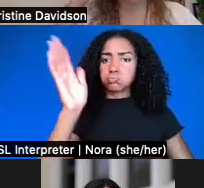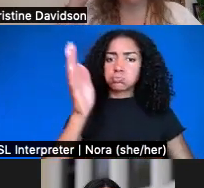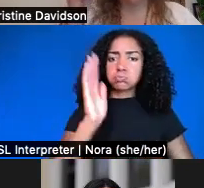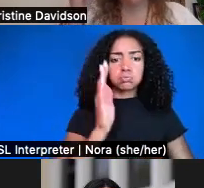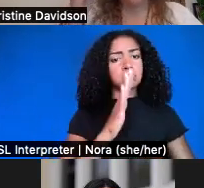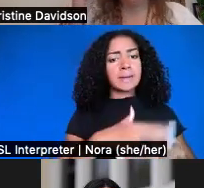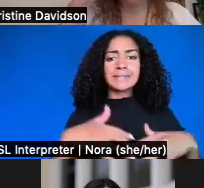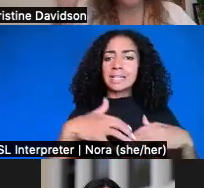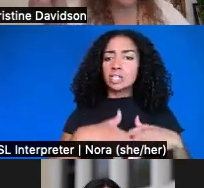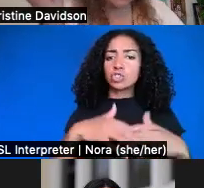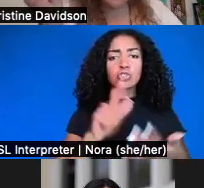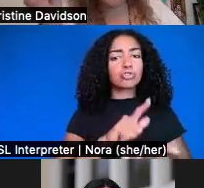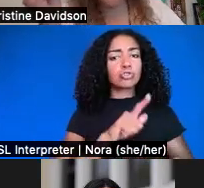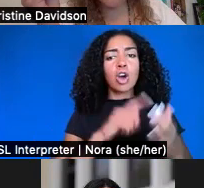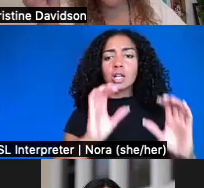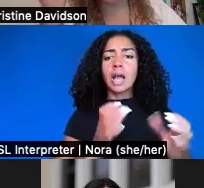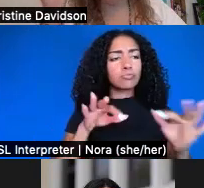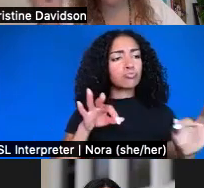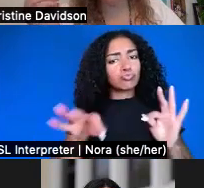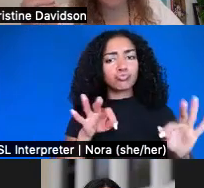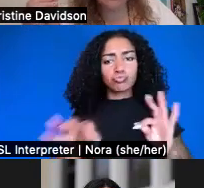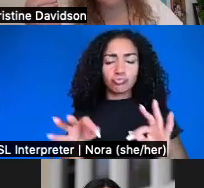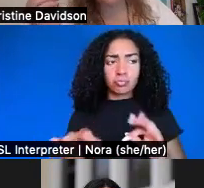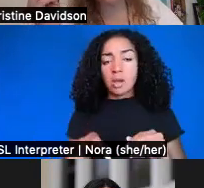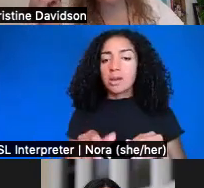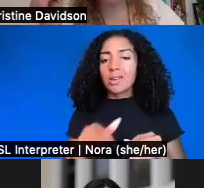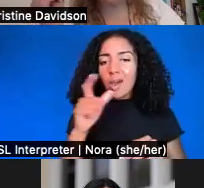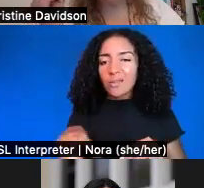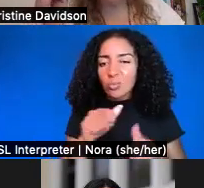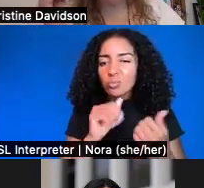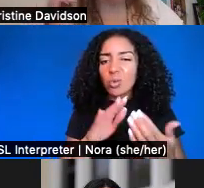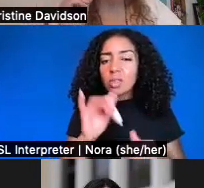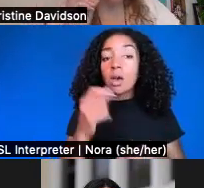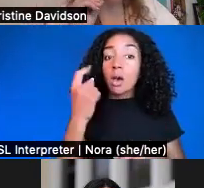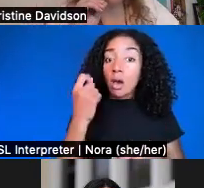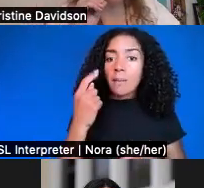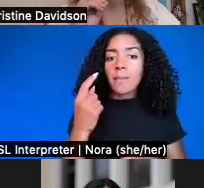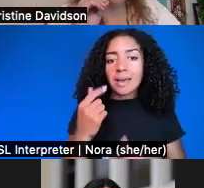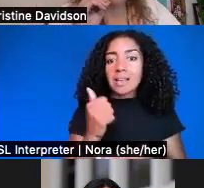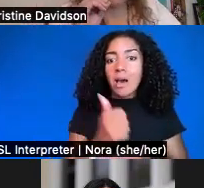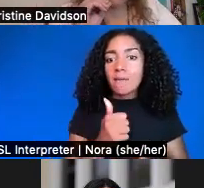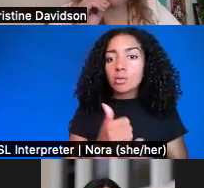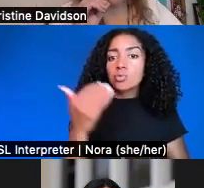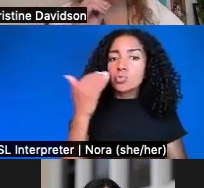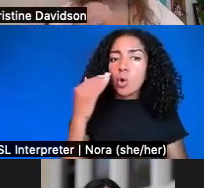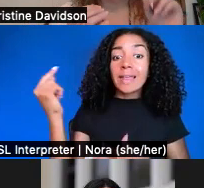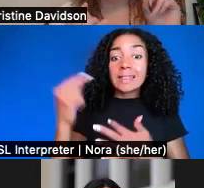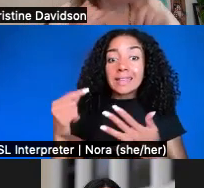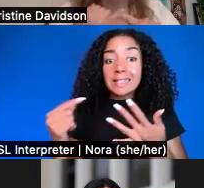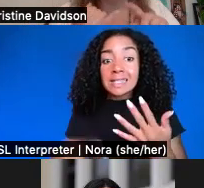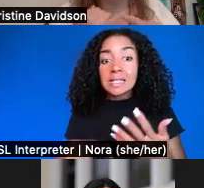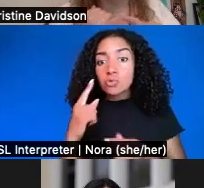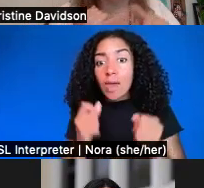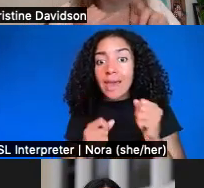were so planned and well funded, because that can help us understand that it's